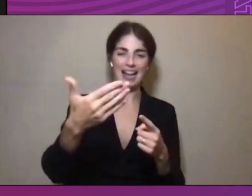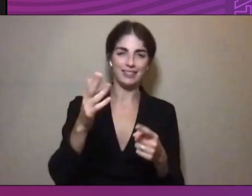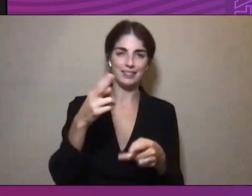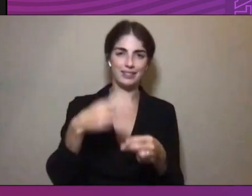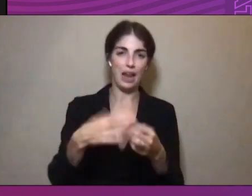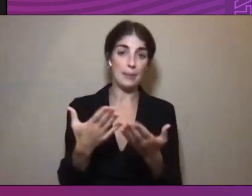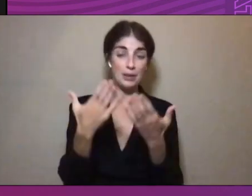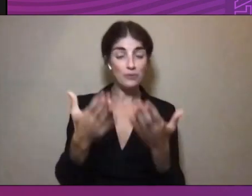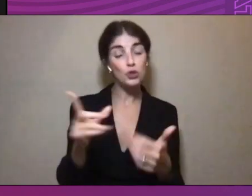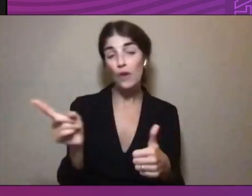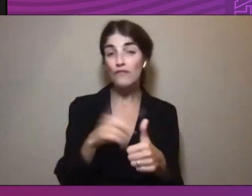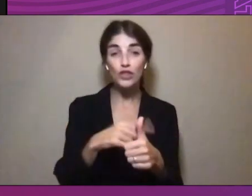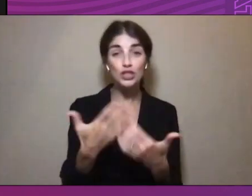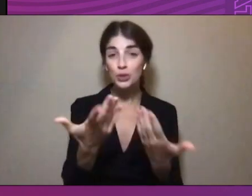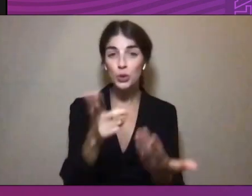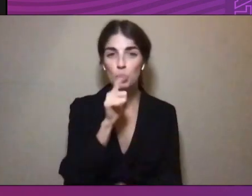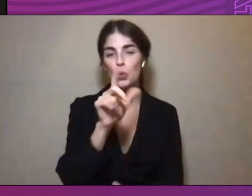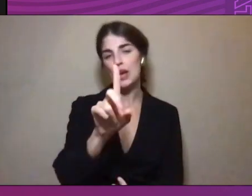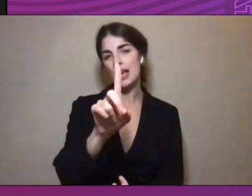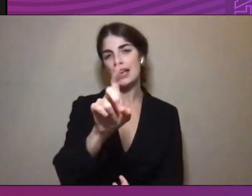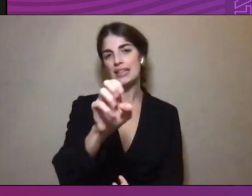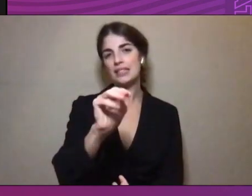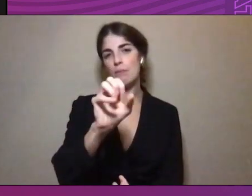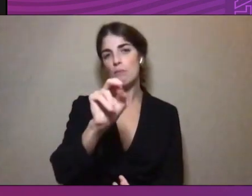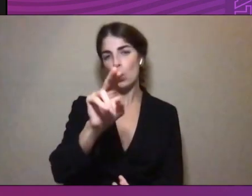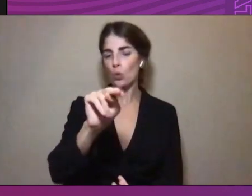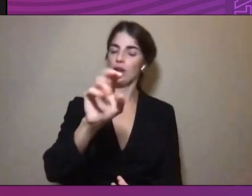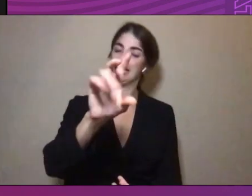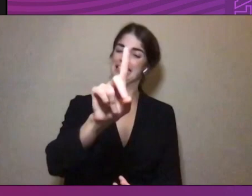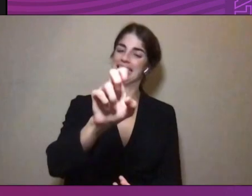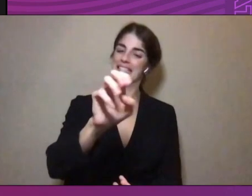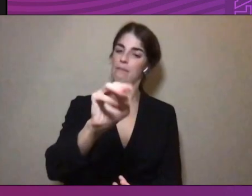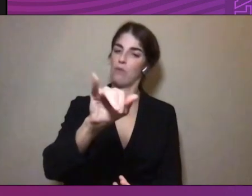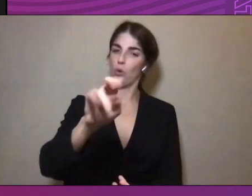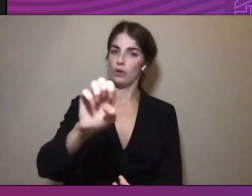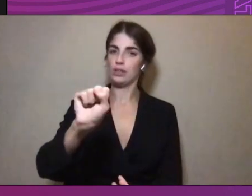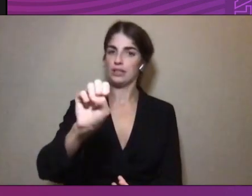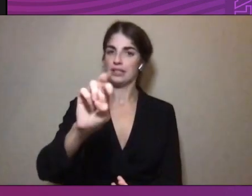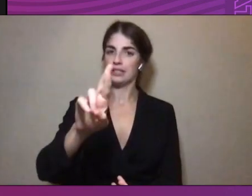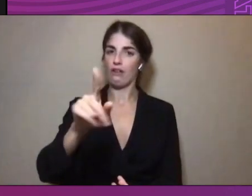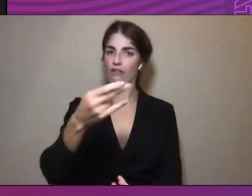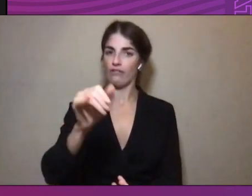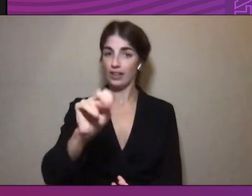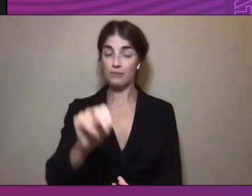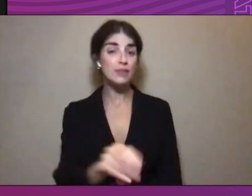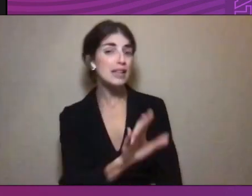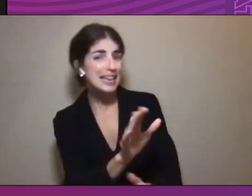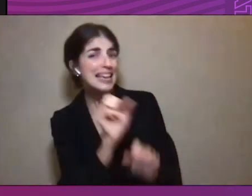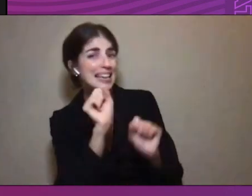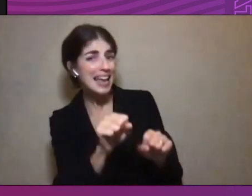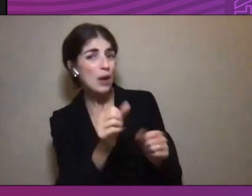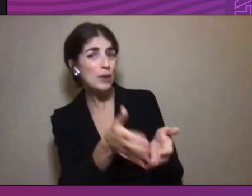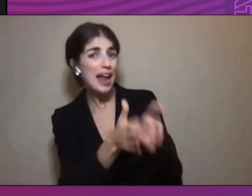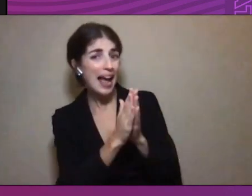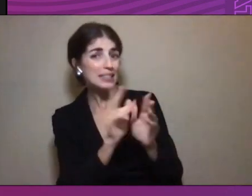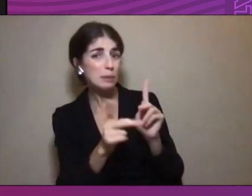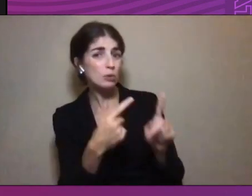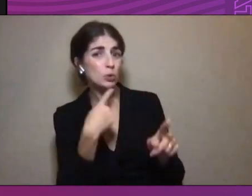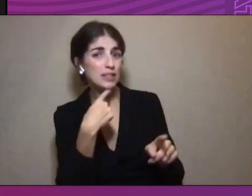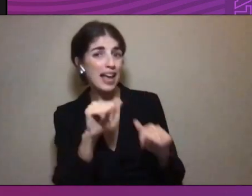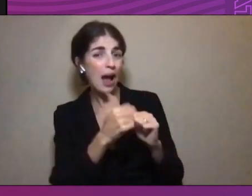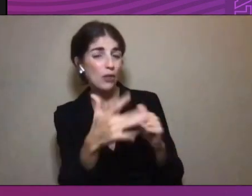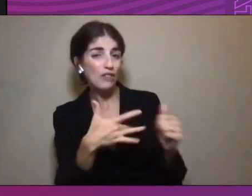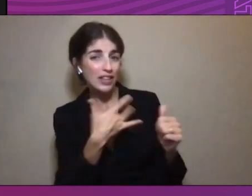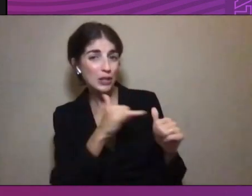I'll pass it along to Damone Seraphin. Allison and Helen, could we have everybody say how they're feeling tonight and if they're a